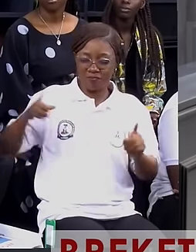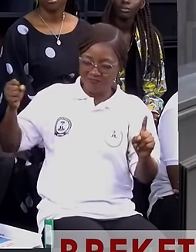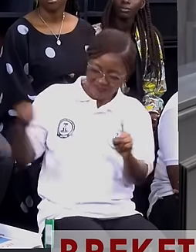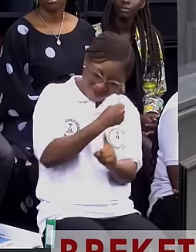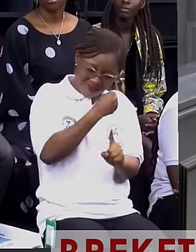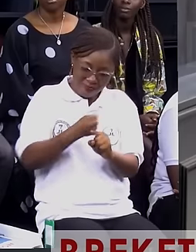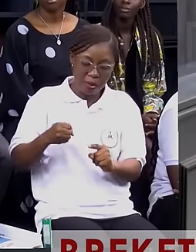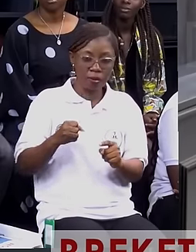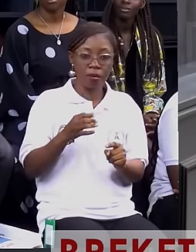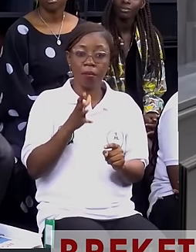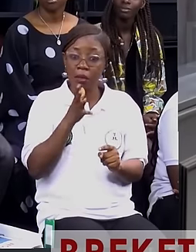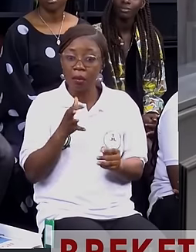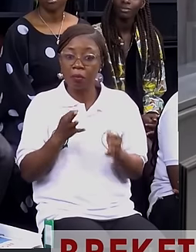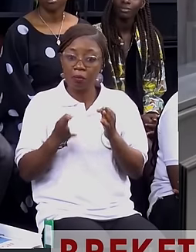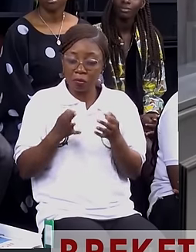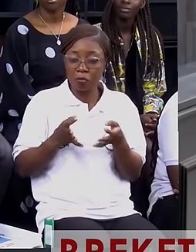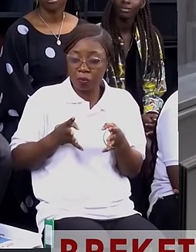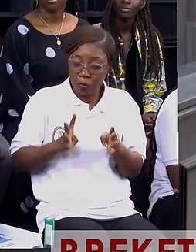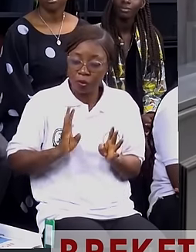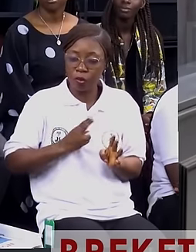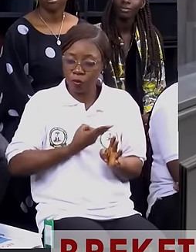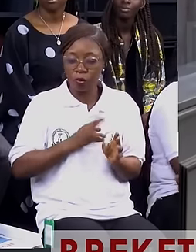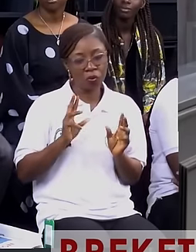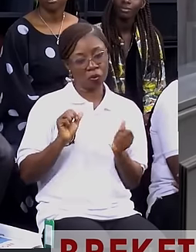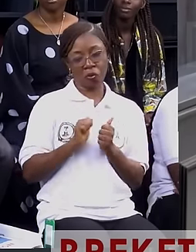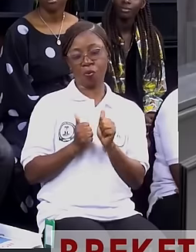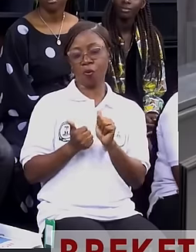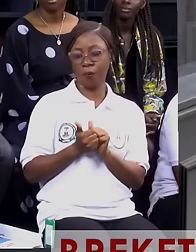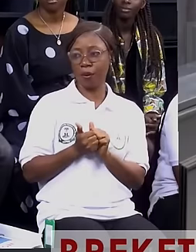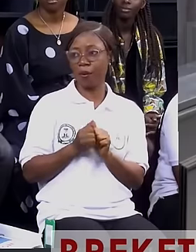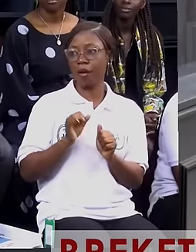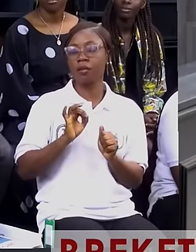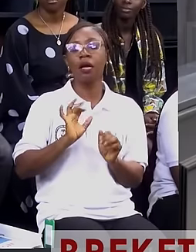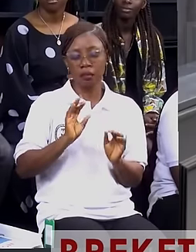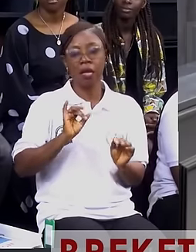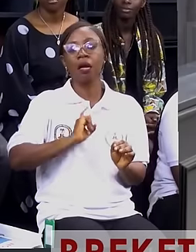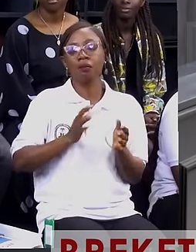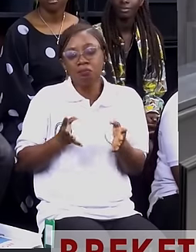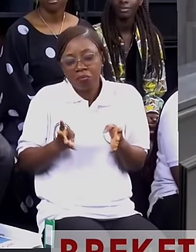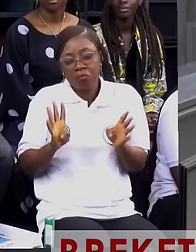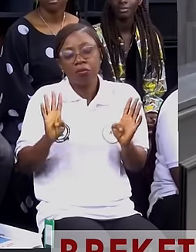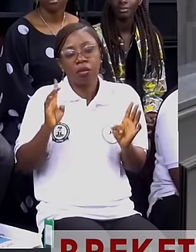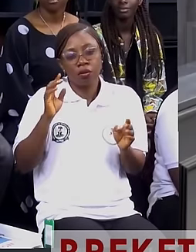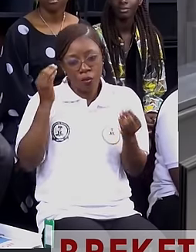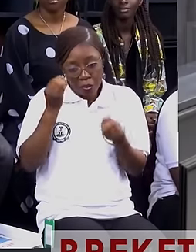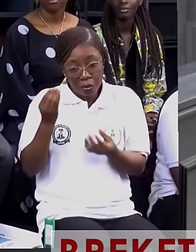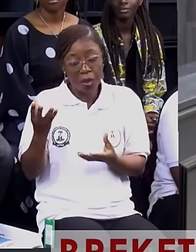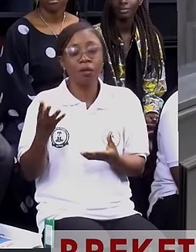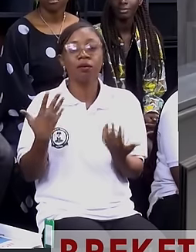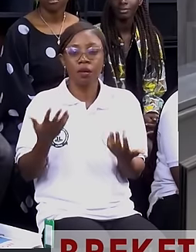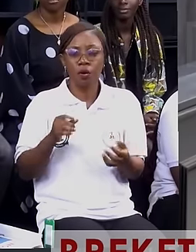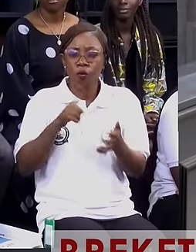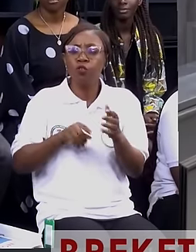you cooperate, then you no problem." I said, "I'm going to cooperate." He said, "What do you have in your bag?"